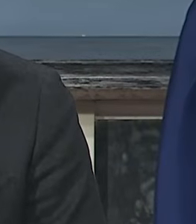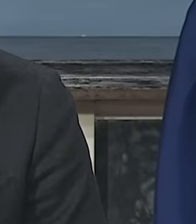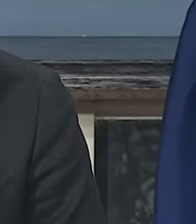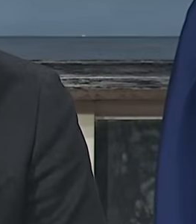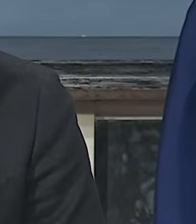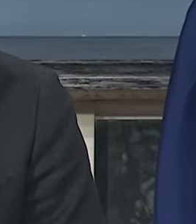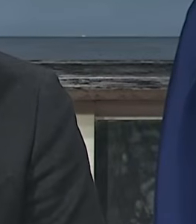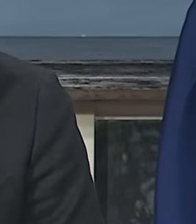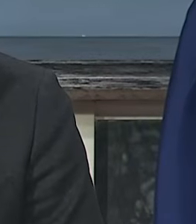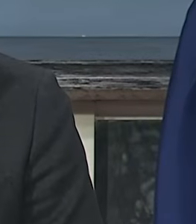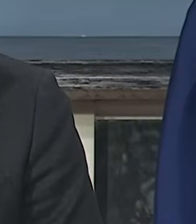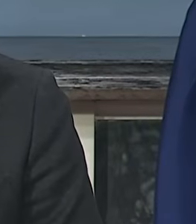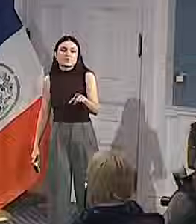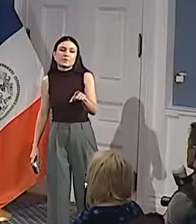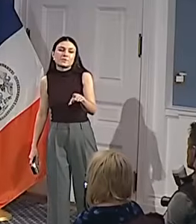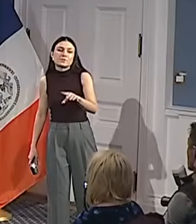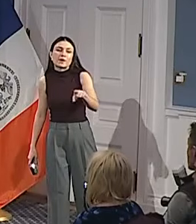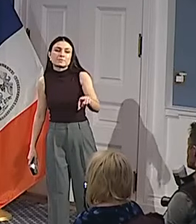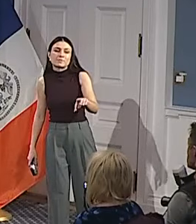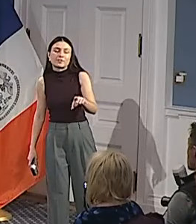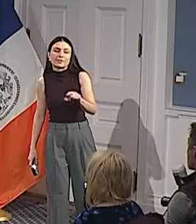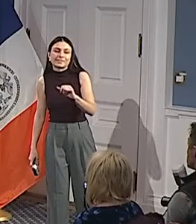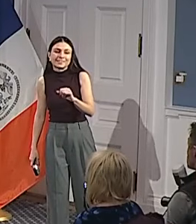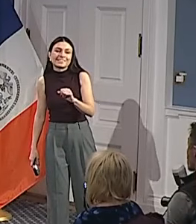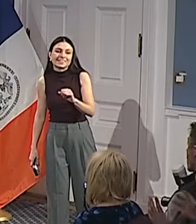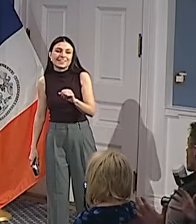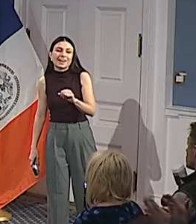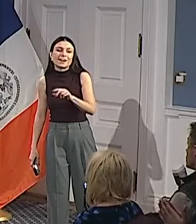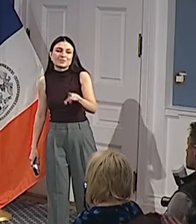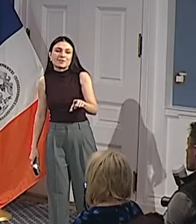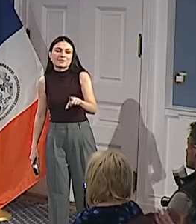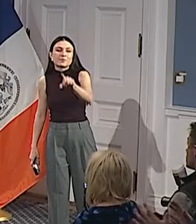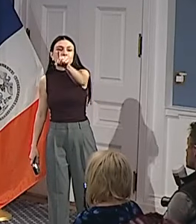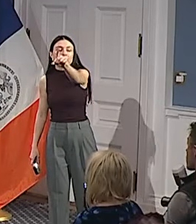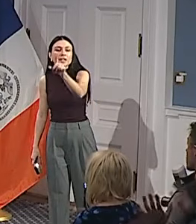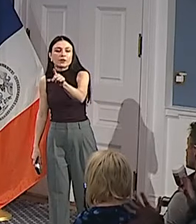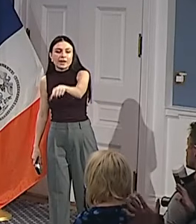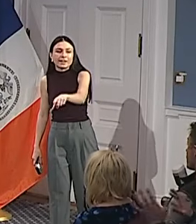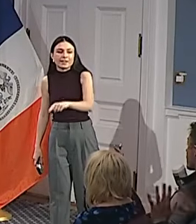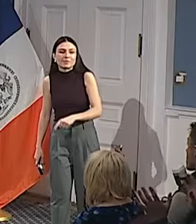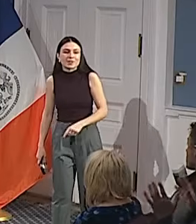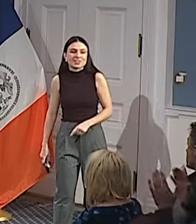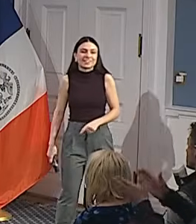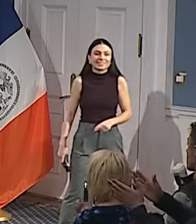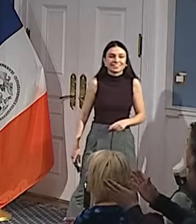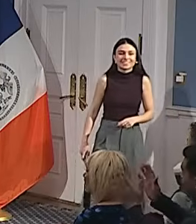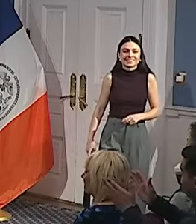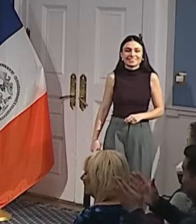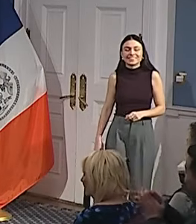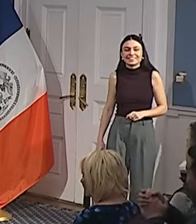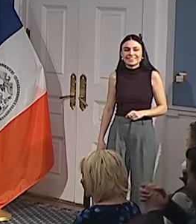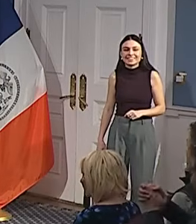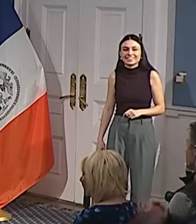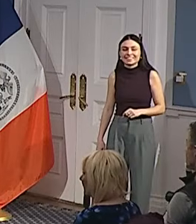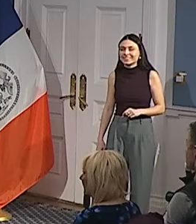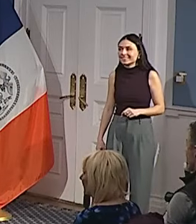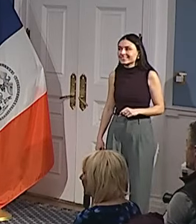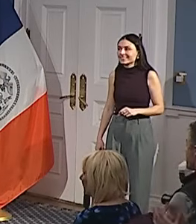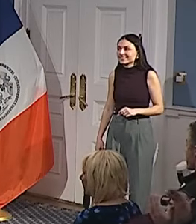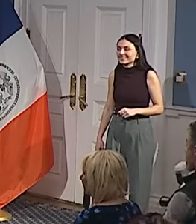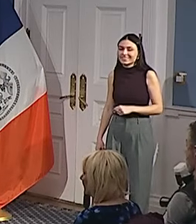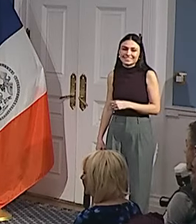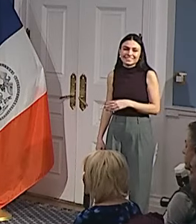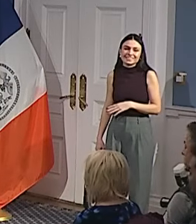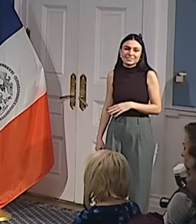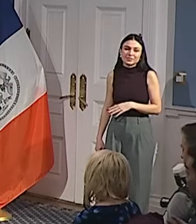Yorkers. Cost of living is a global issue, sorry, we do and have there to are move on. just. I'm sorry, we have to move on. I quickly ask this one more.